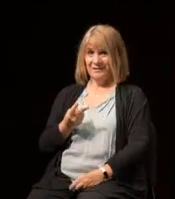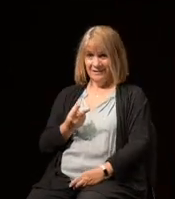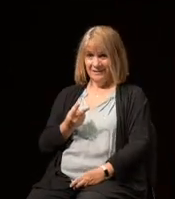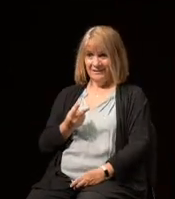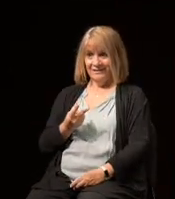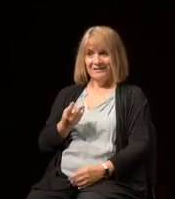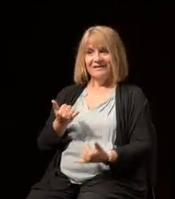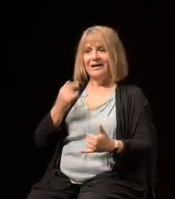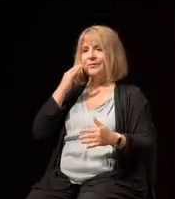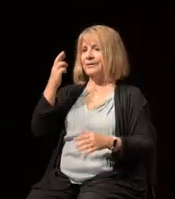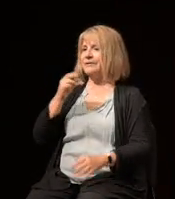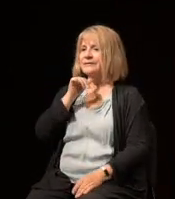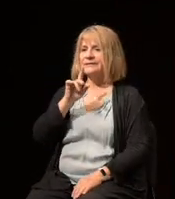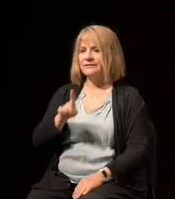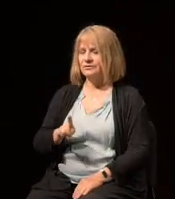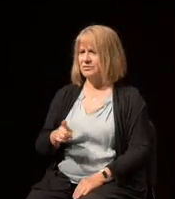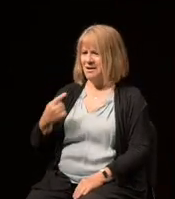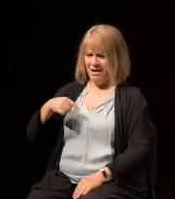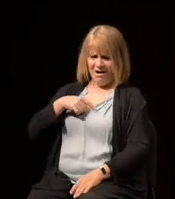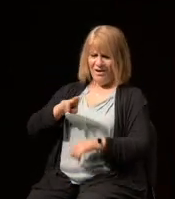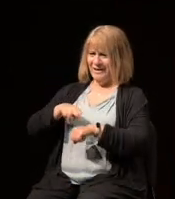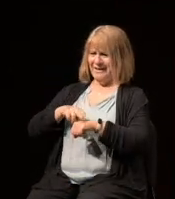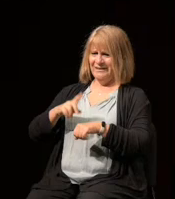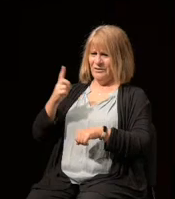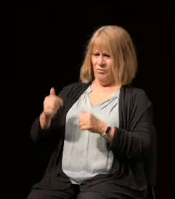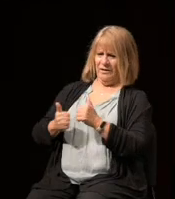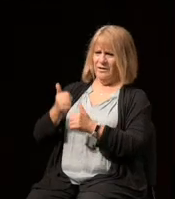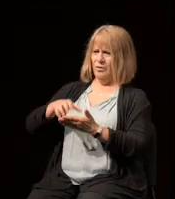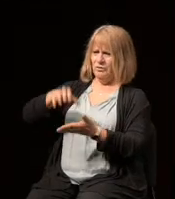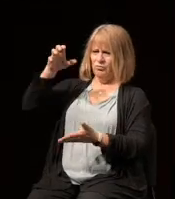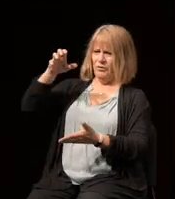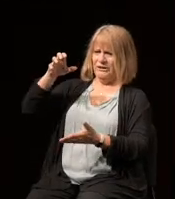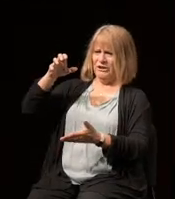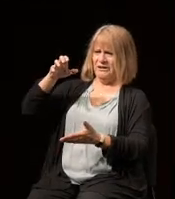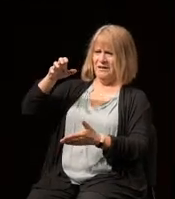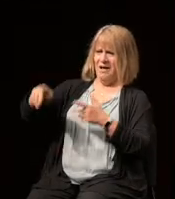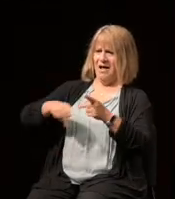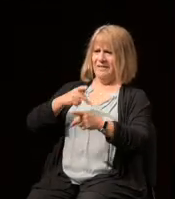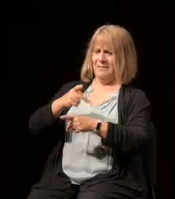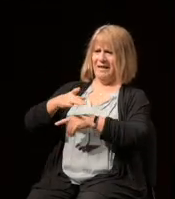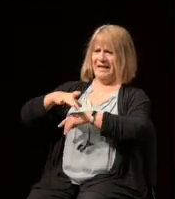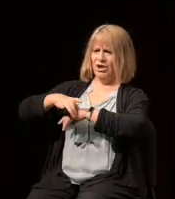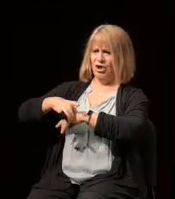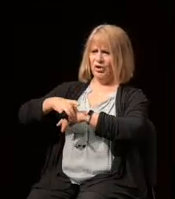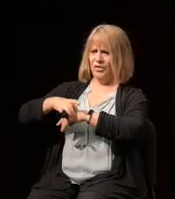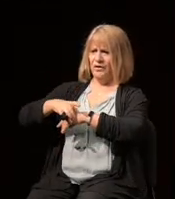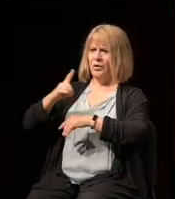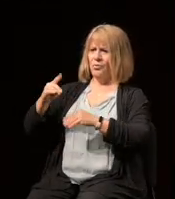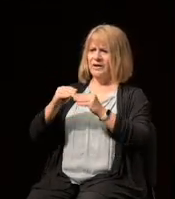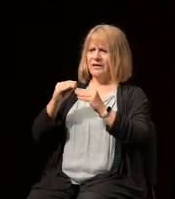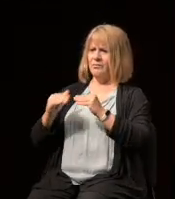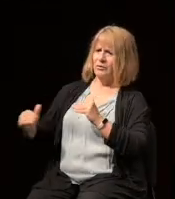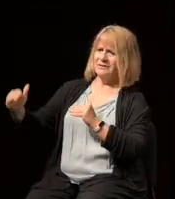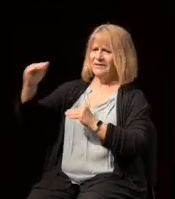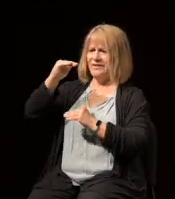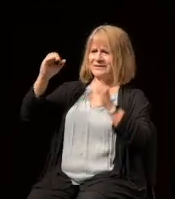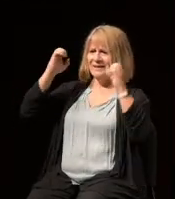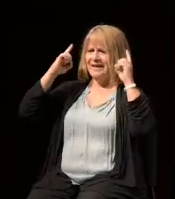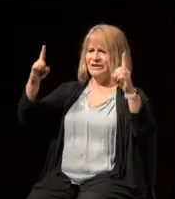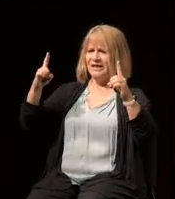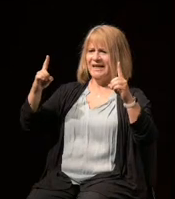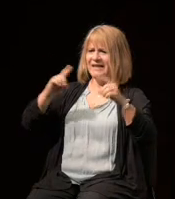Our nation, one of the richest nations on the planet Earth, one of the most advanced, most educated nations in the world, had